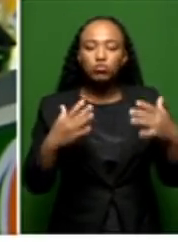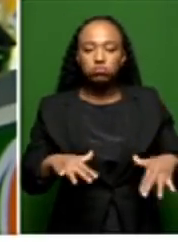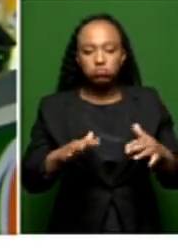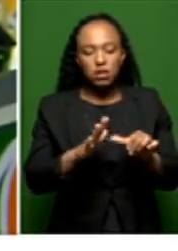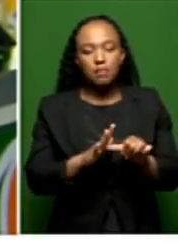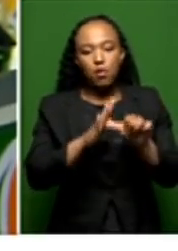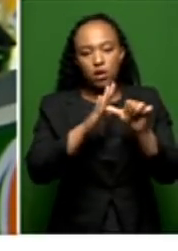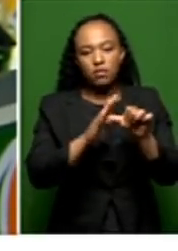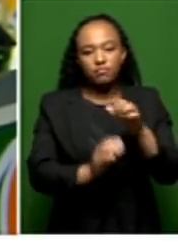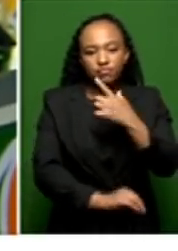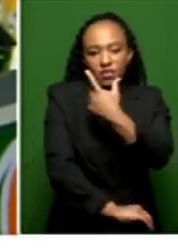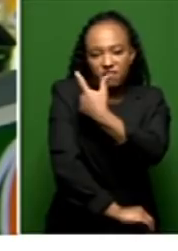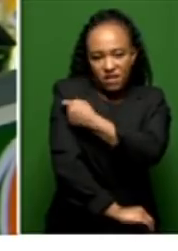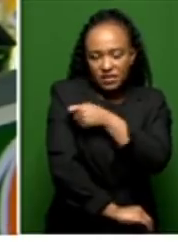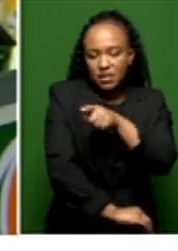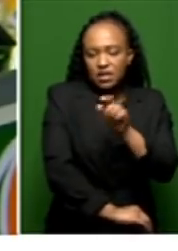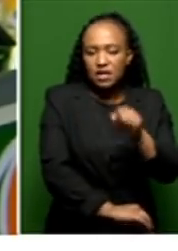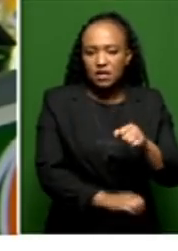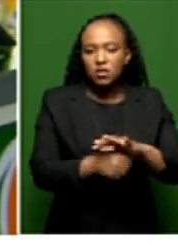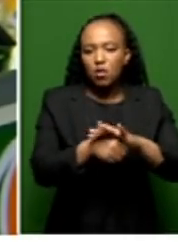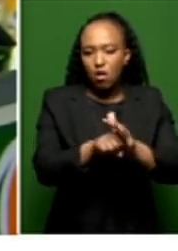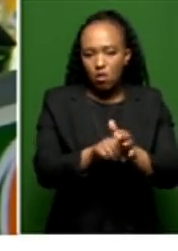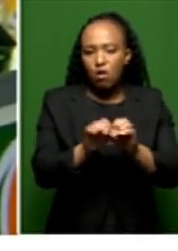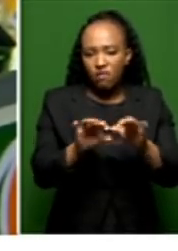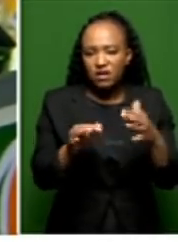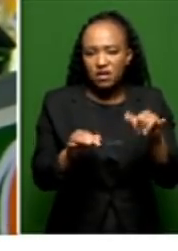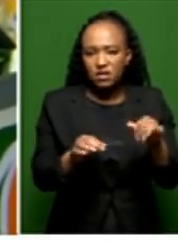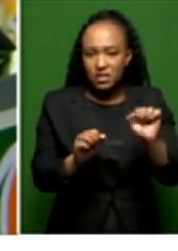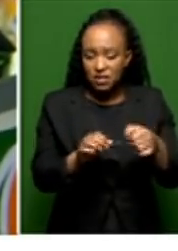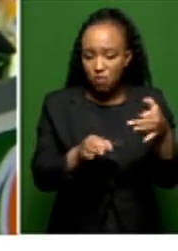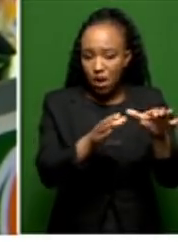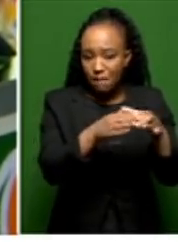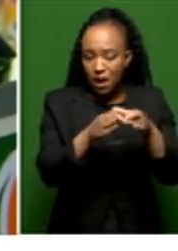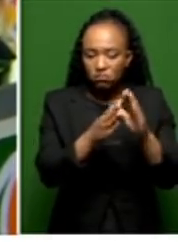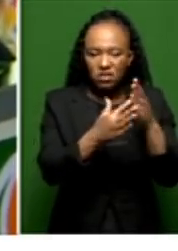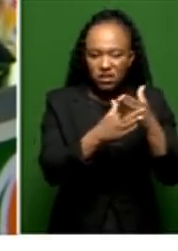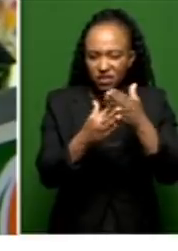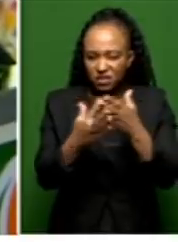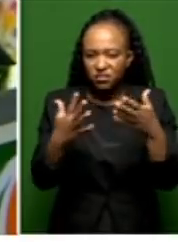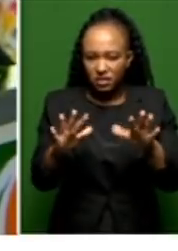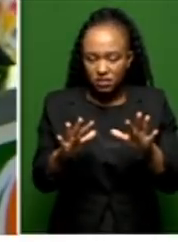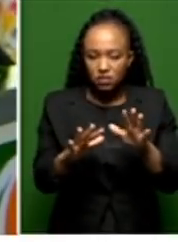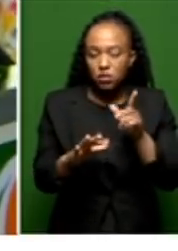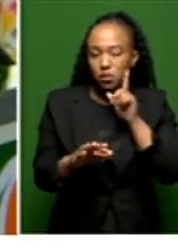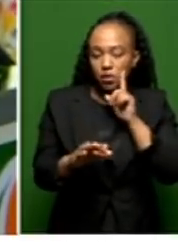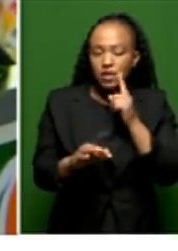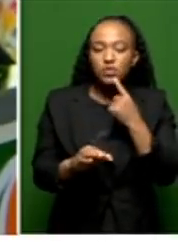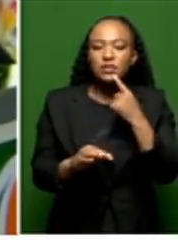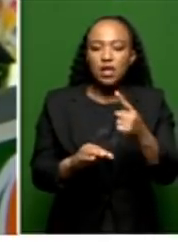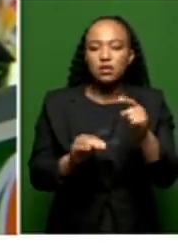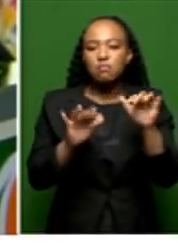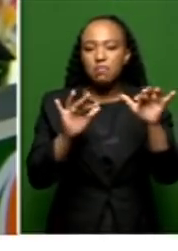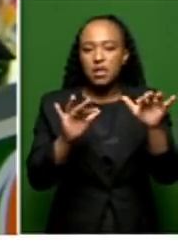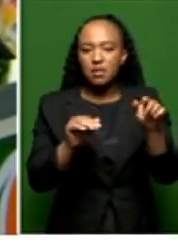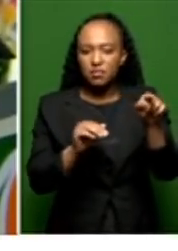vaccination. We were in the middle of a pandemic. Political parties had to deal with interventions on the manifesto, reflect what they were saying to the people.